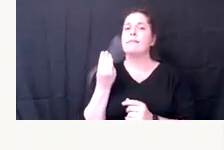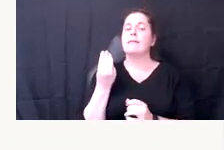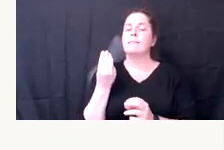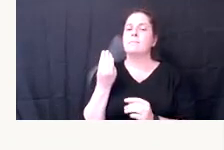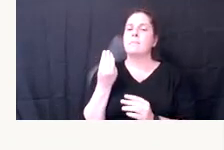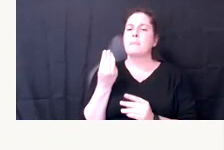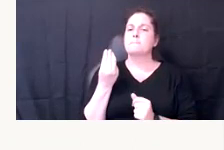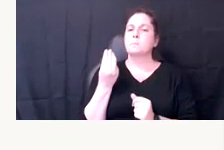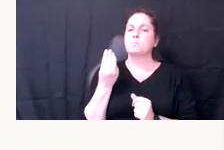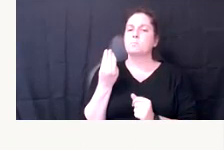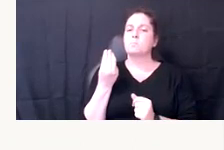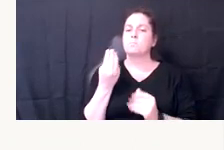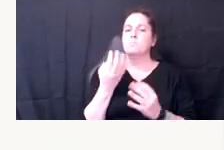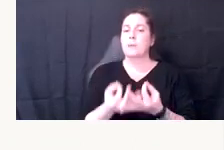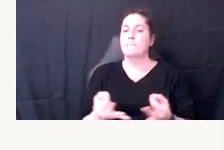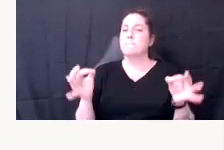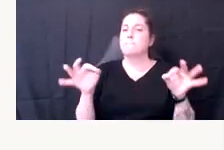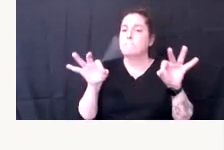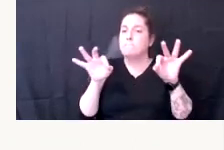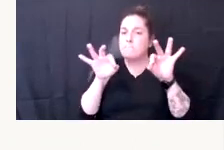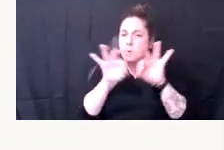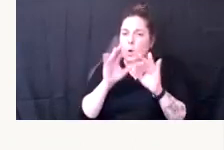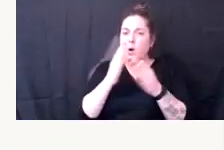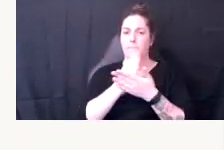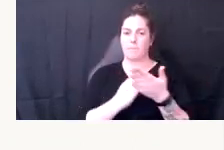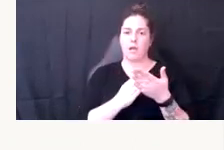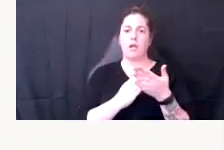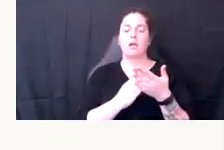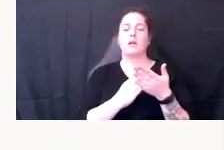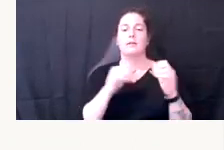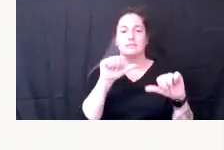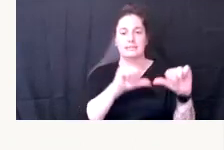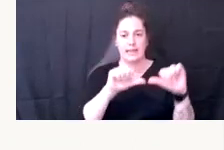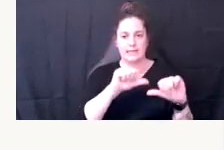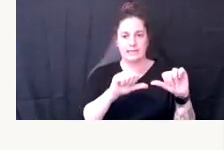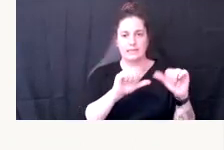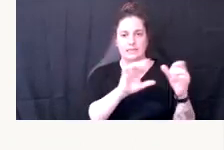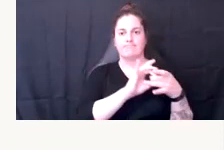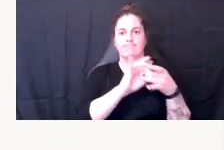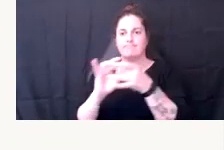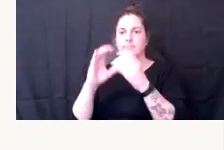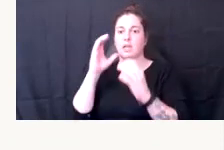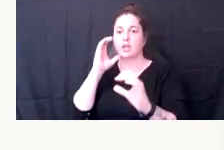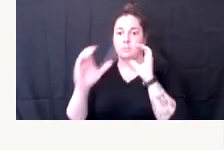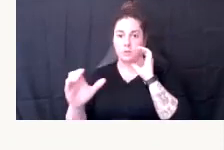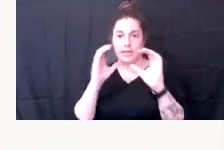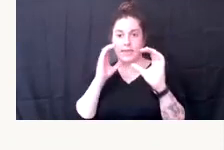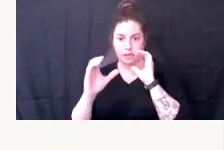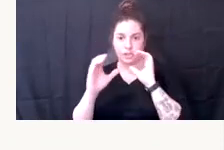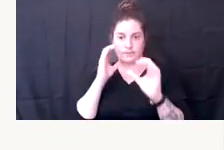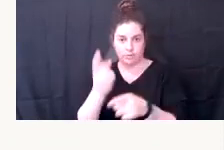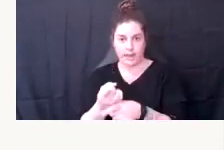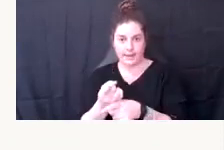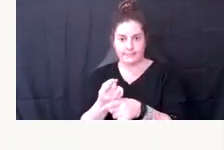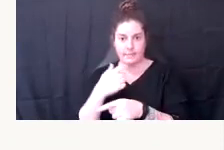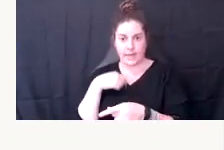one of the important aspects of science is communication, right? And I mentioned the fact to